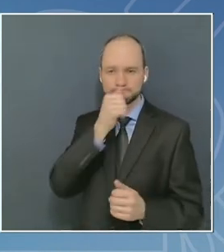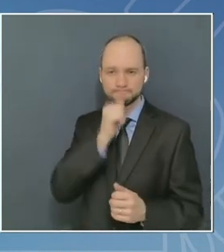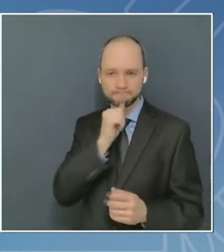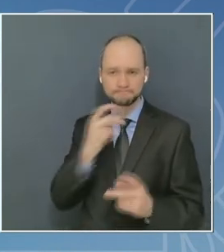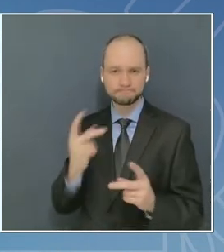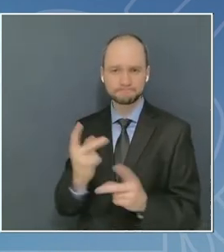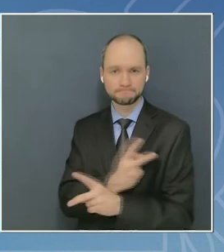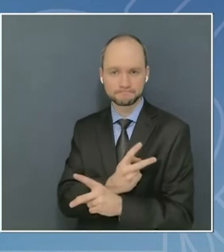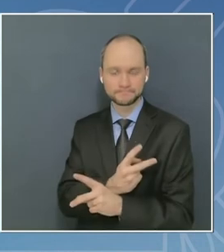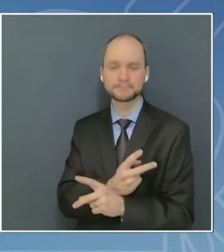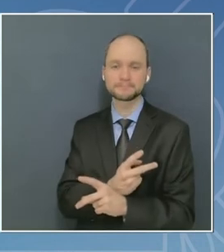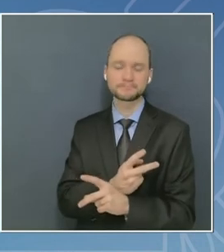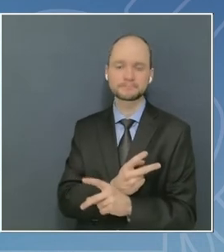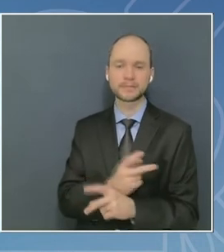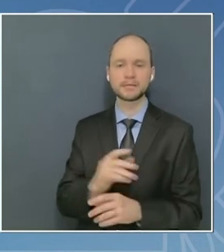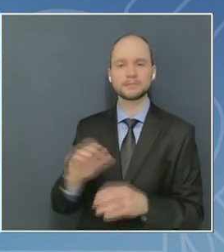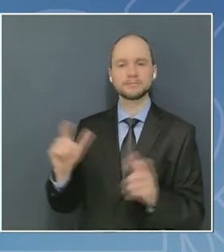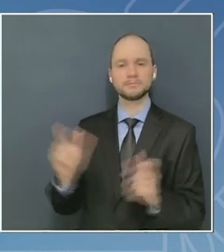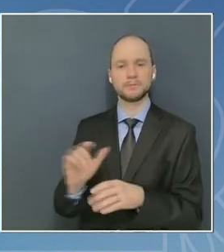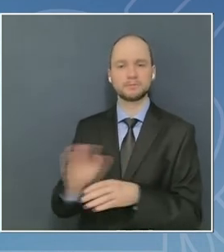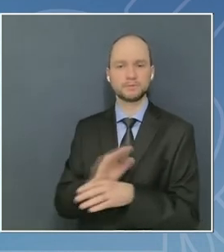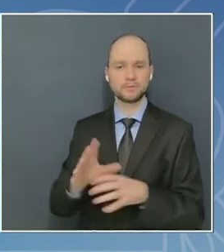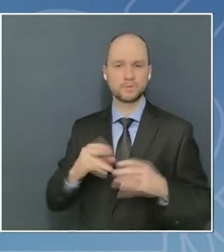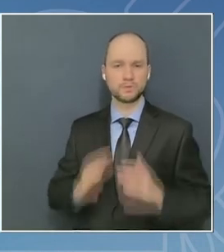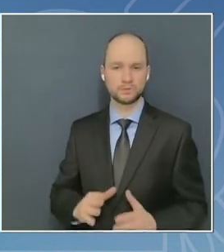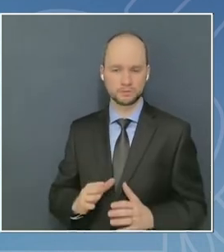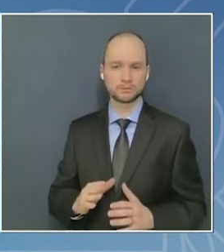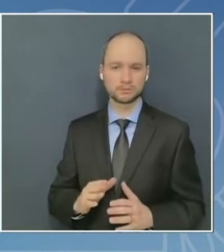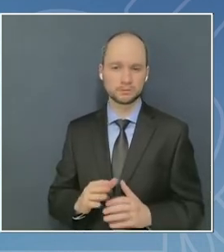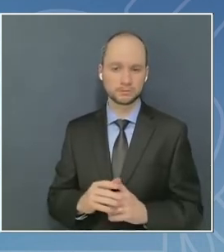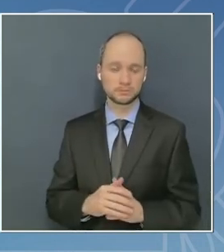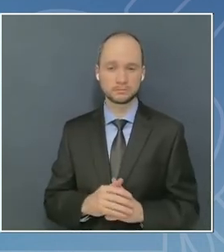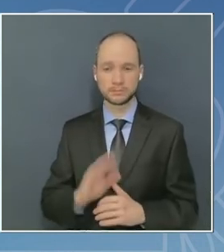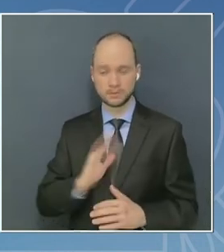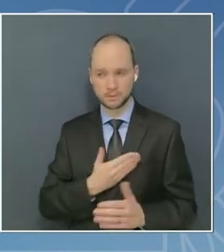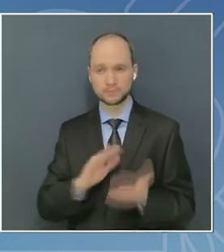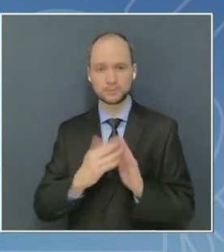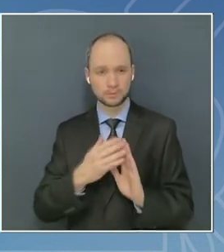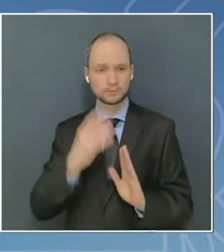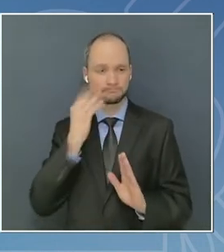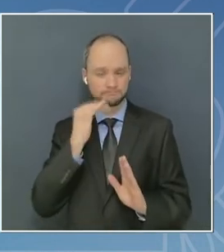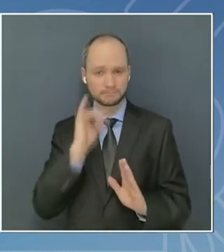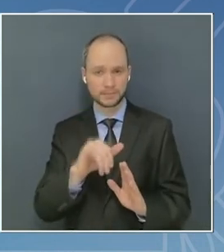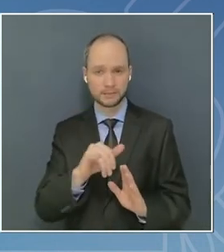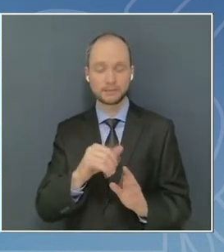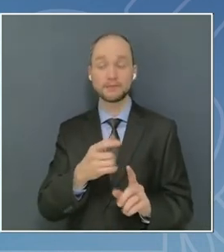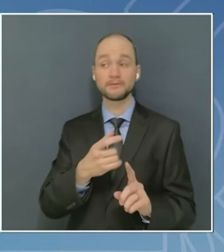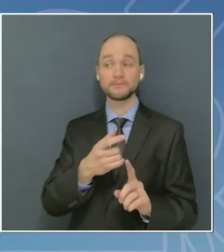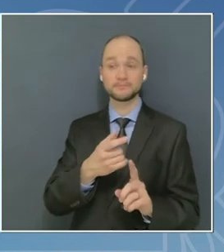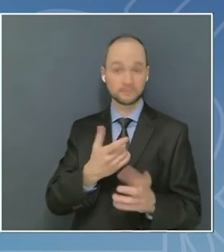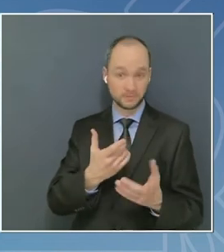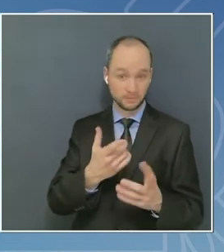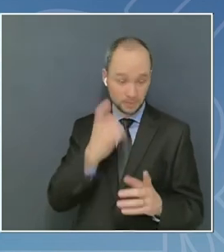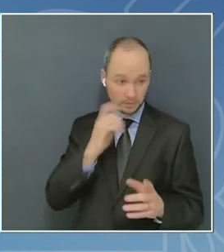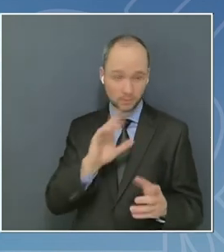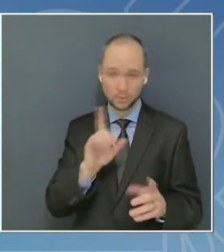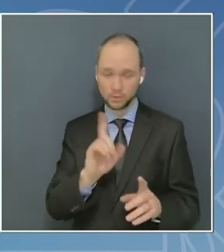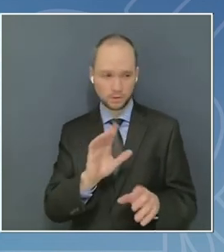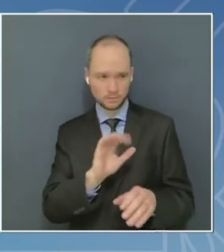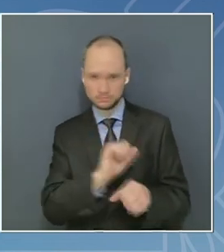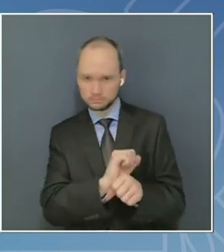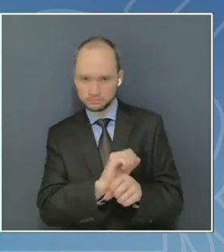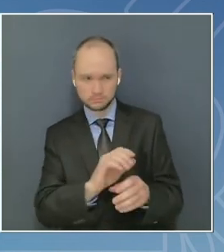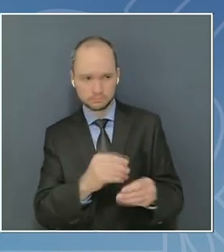communities, both because of the services that they provide and where they are, but also because of the combination of the public health